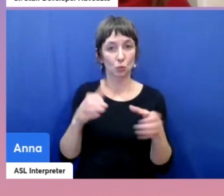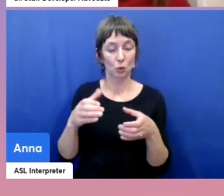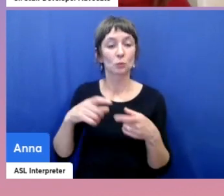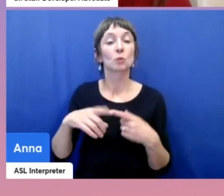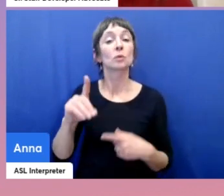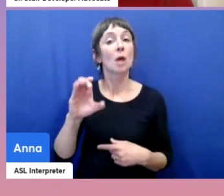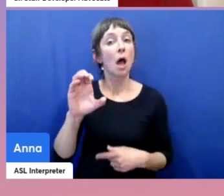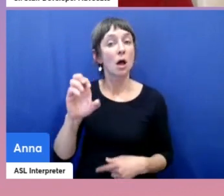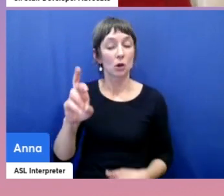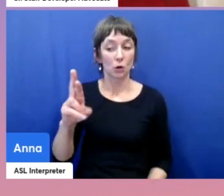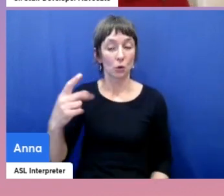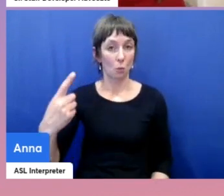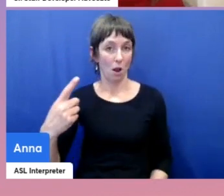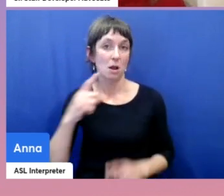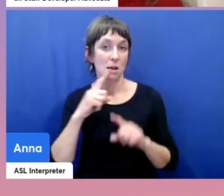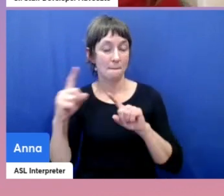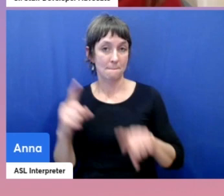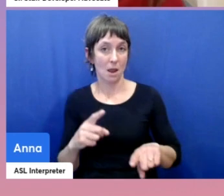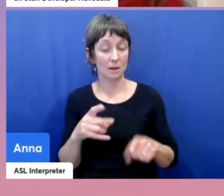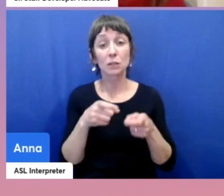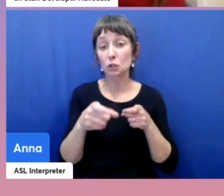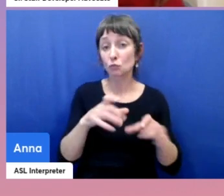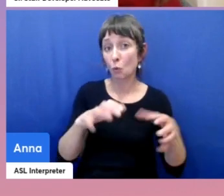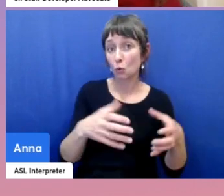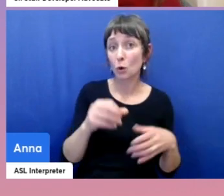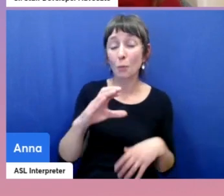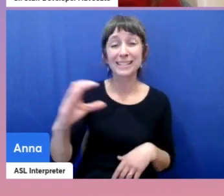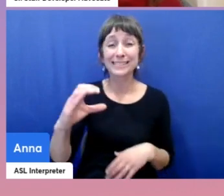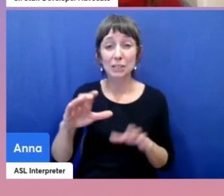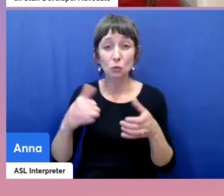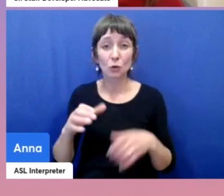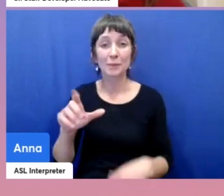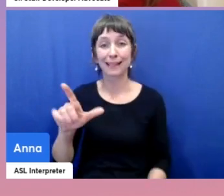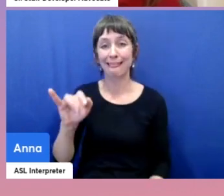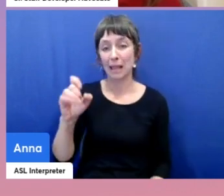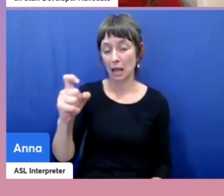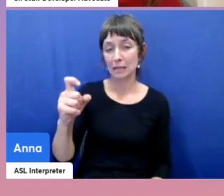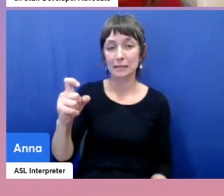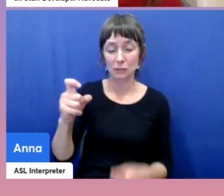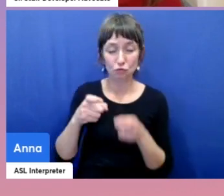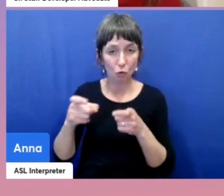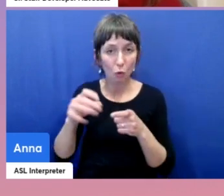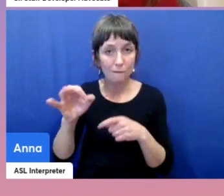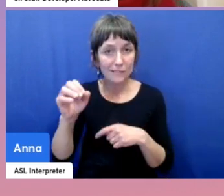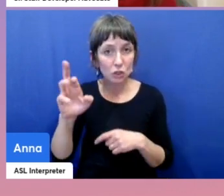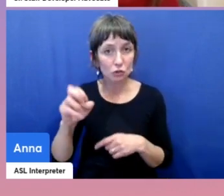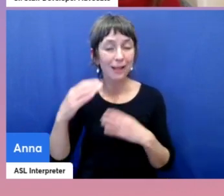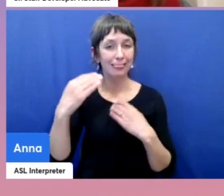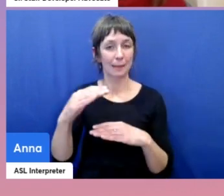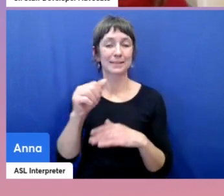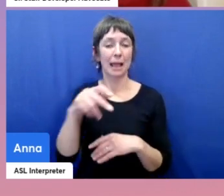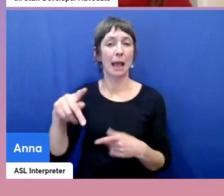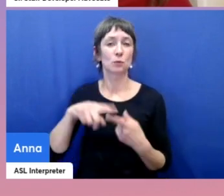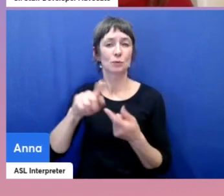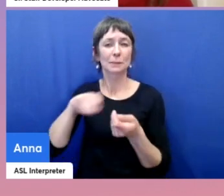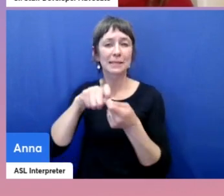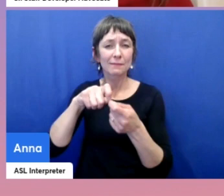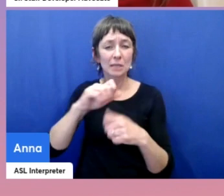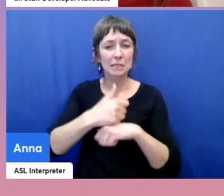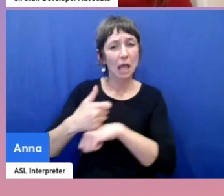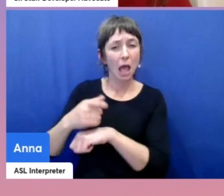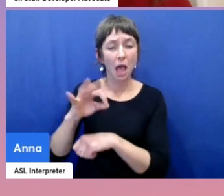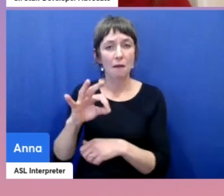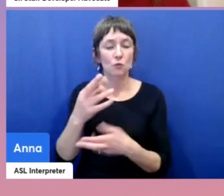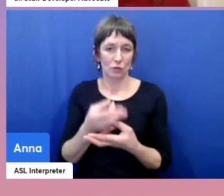command. Now, a control group or C group is a Linux kernel feature that limits an application to a specific set of